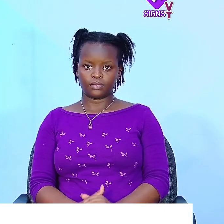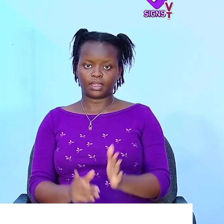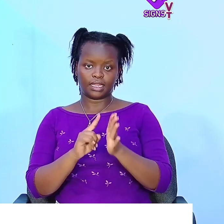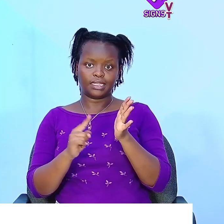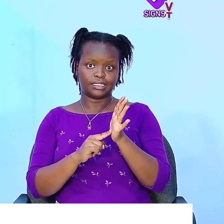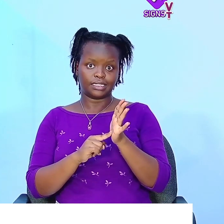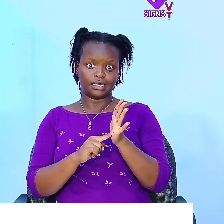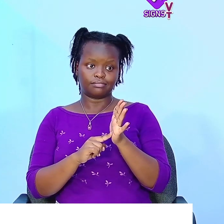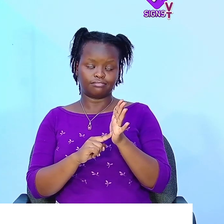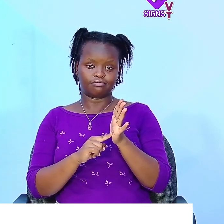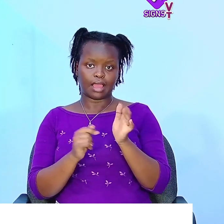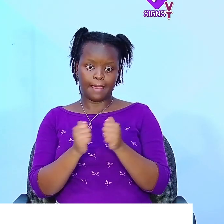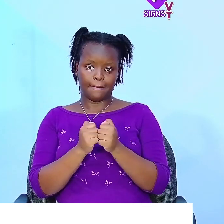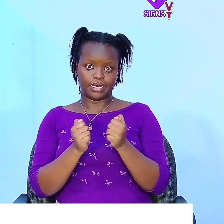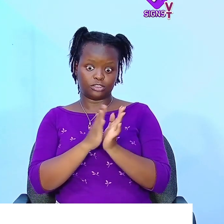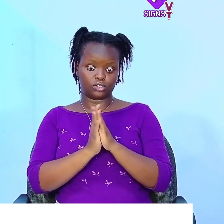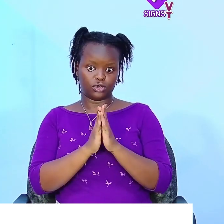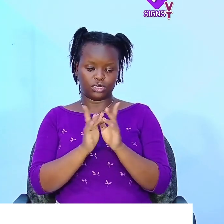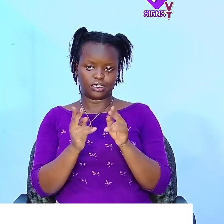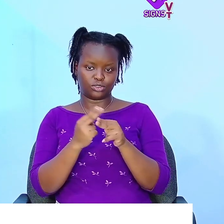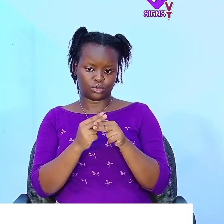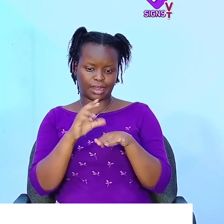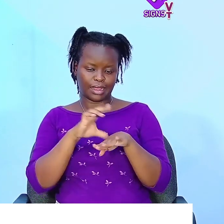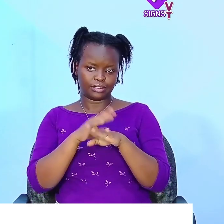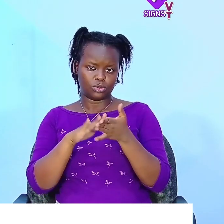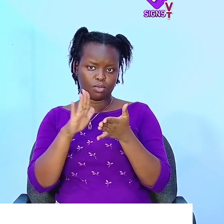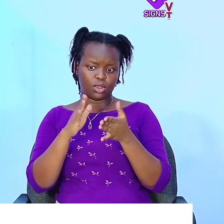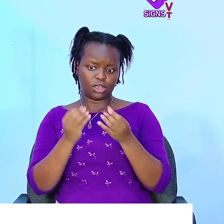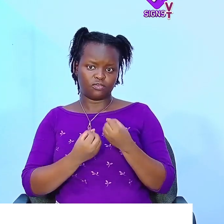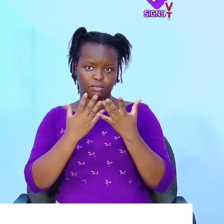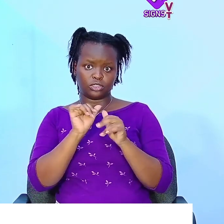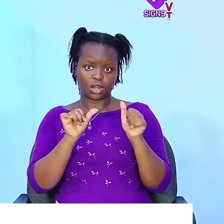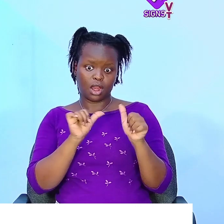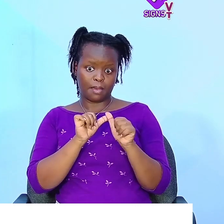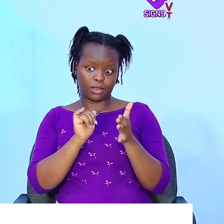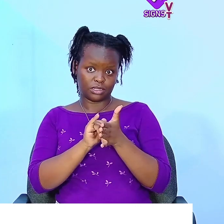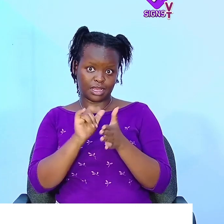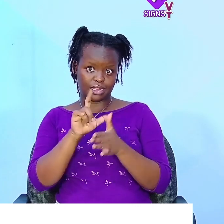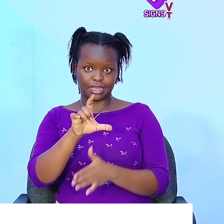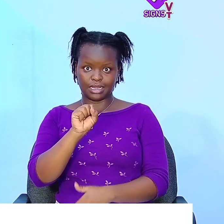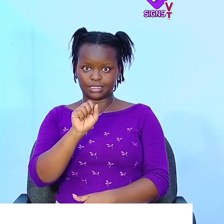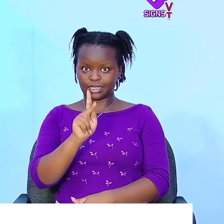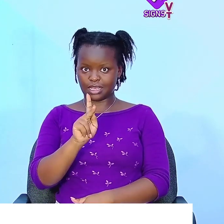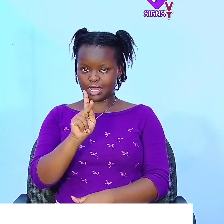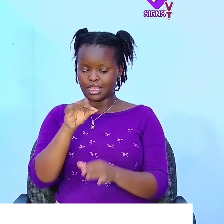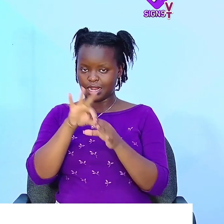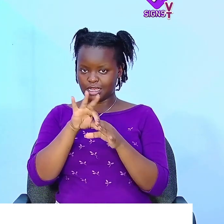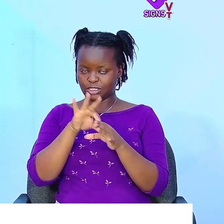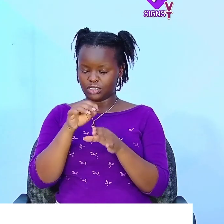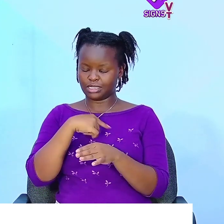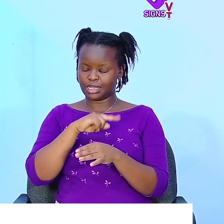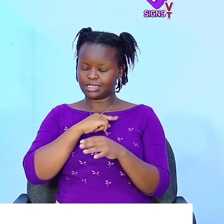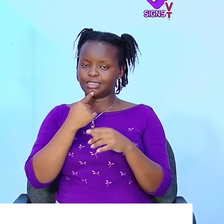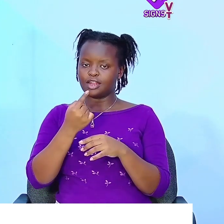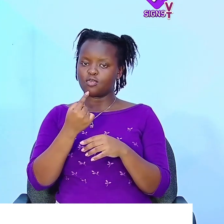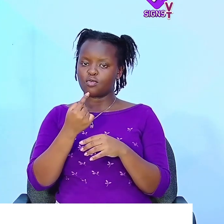Topping story, and as soon as we get any updates regarding the LSK elections, we'll keep you